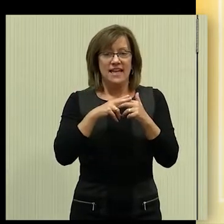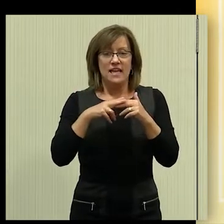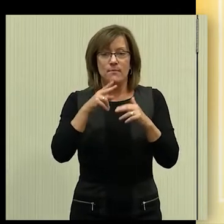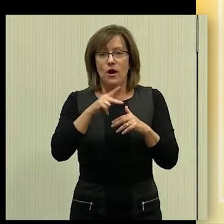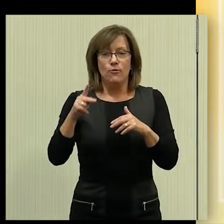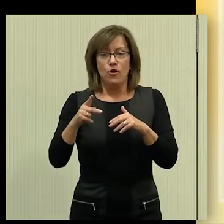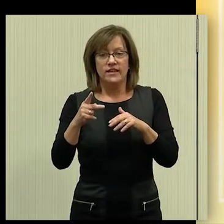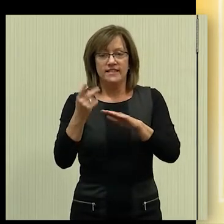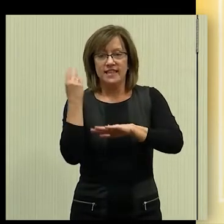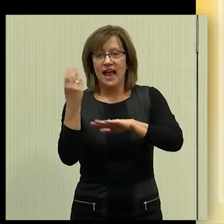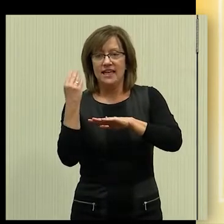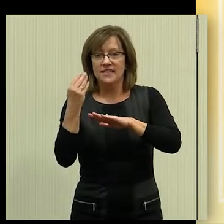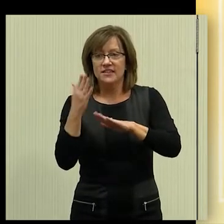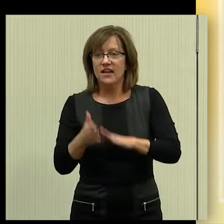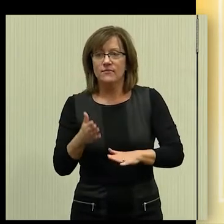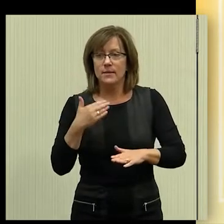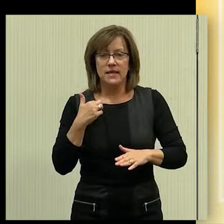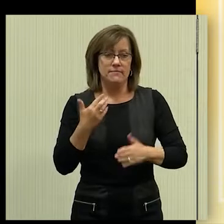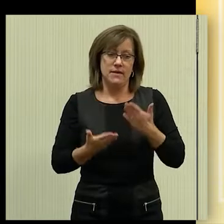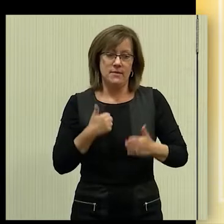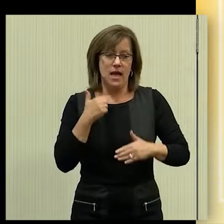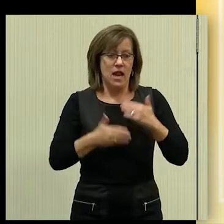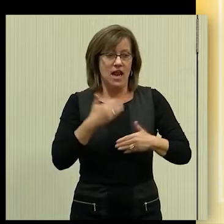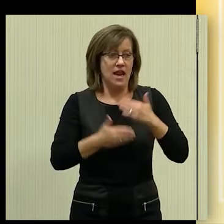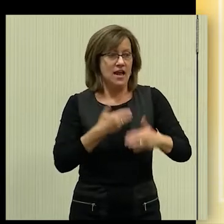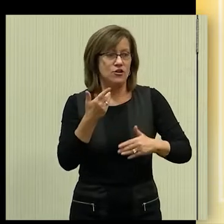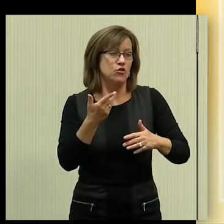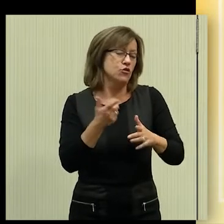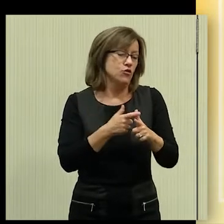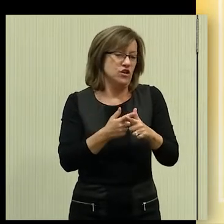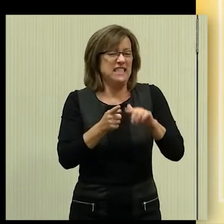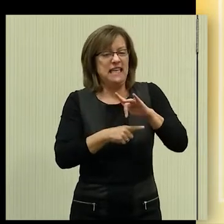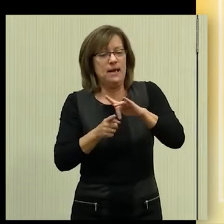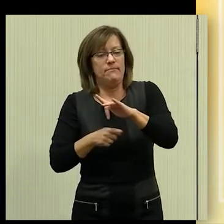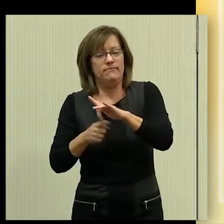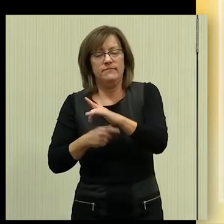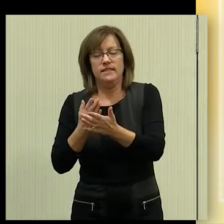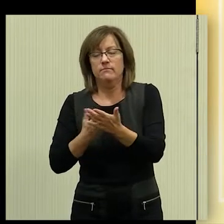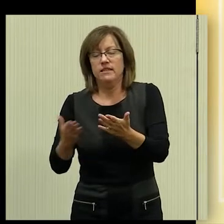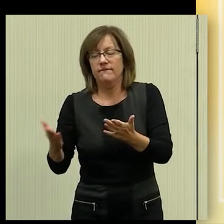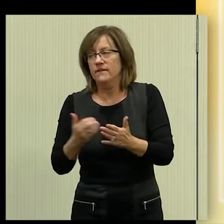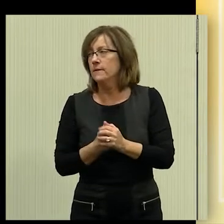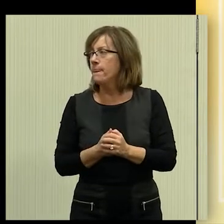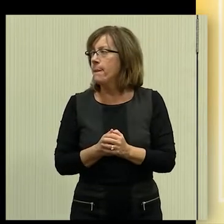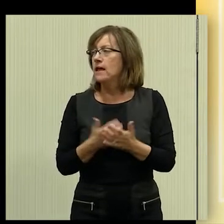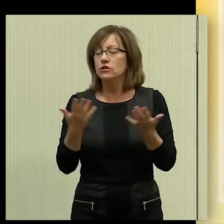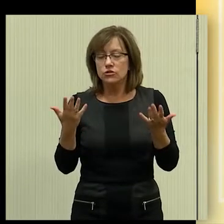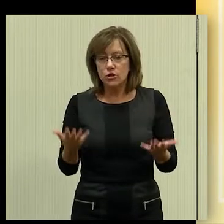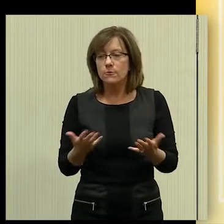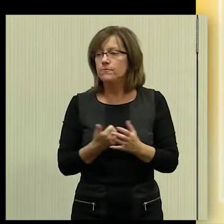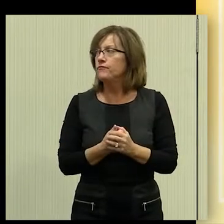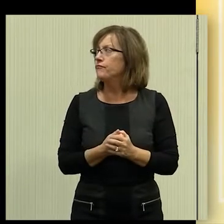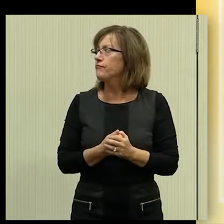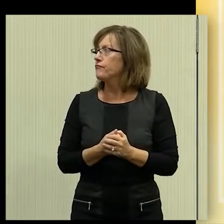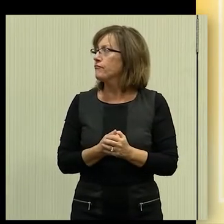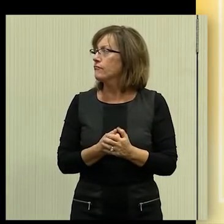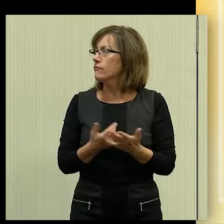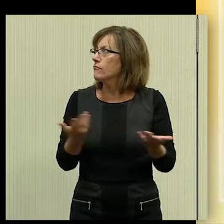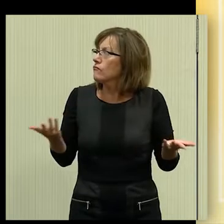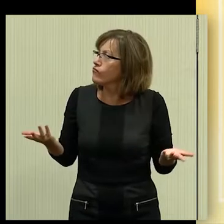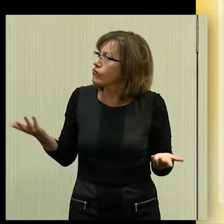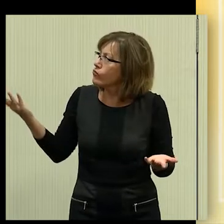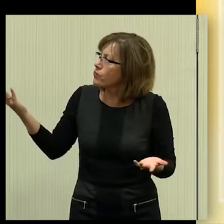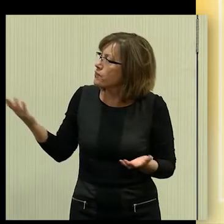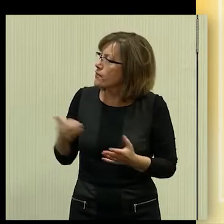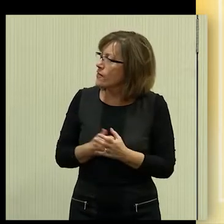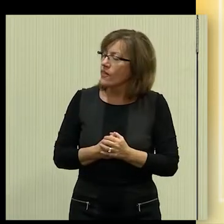do. So I may go a little more quickly here and skip through some stuff. So what about environments? What about high quality environments?